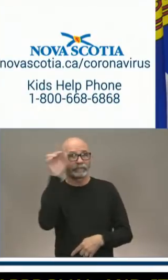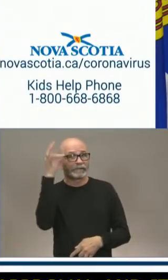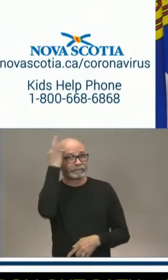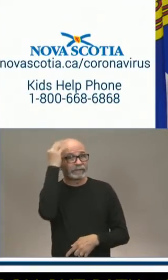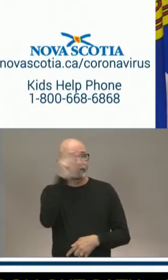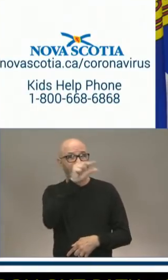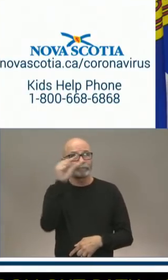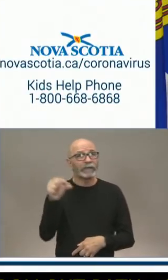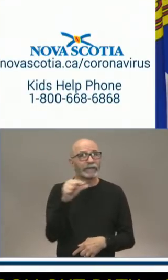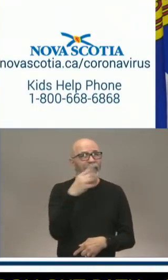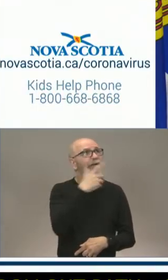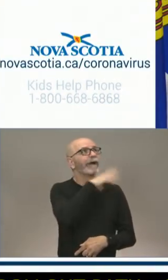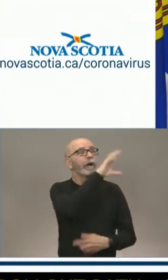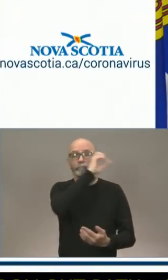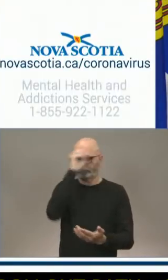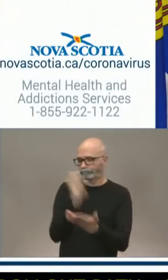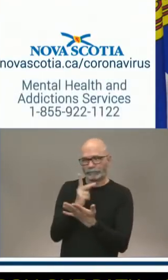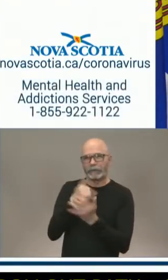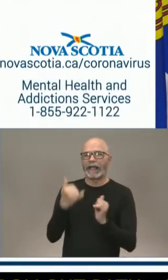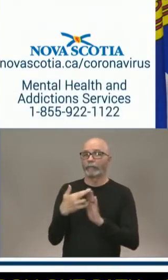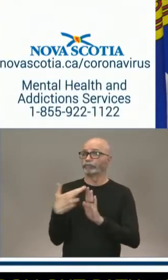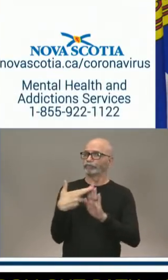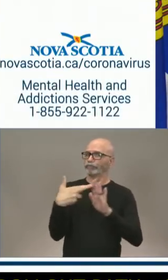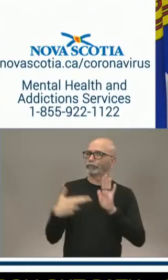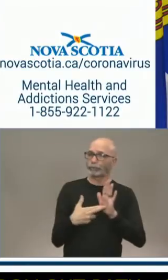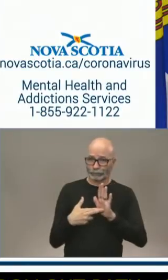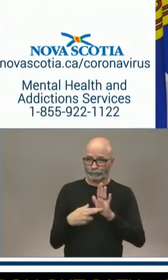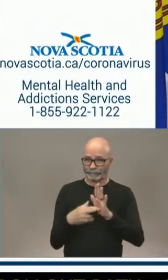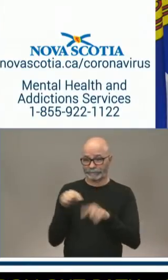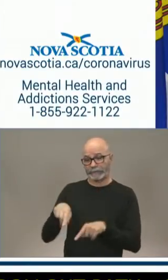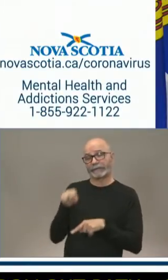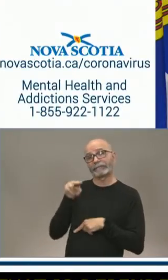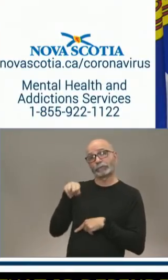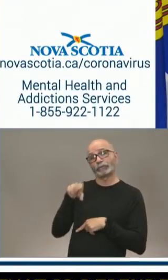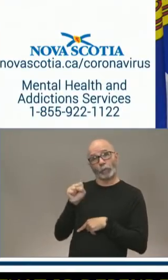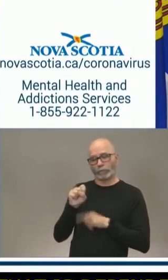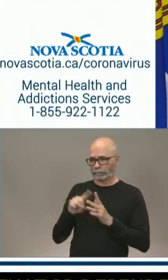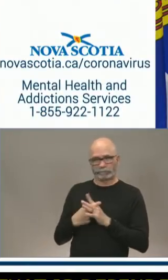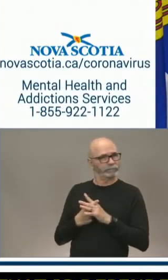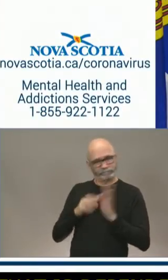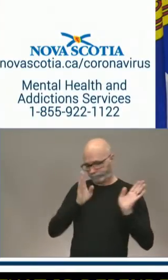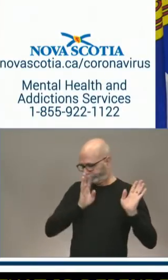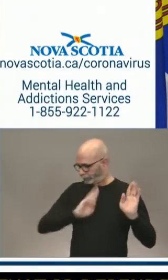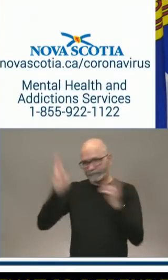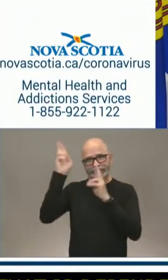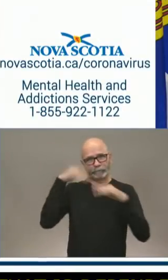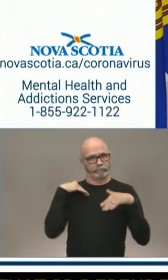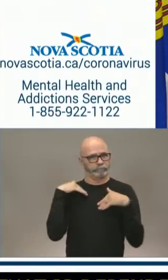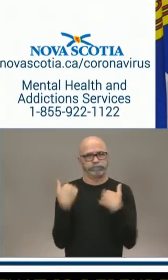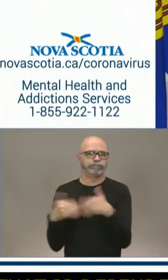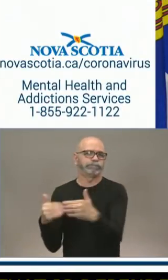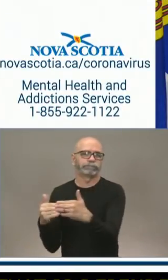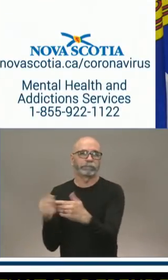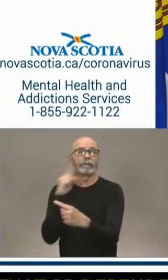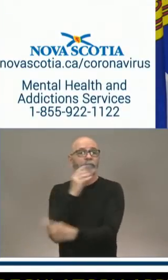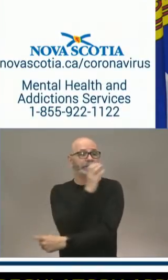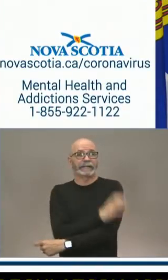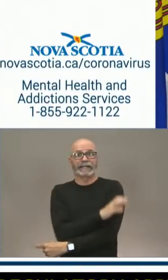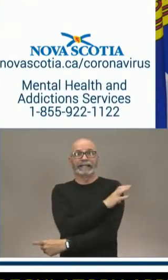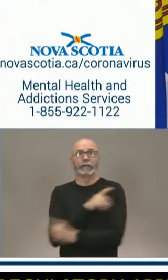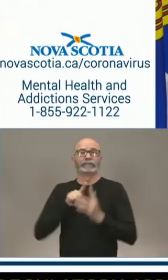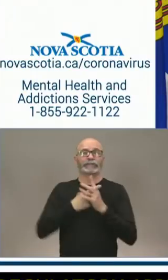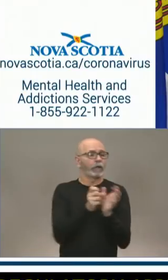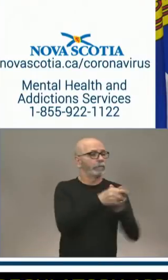process. And in Nova Scotia, our vaccine rollout is ramping up as more clinics open and we receive more doses from the